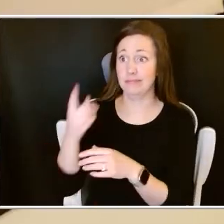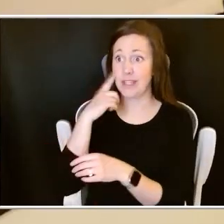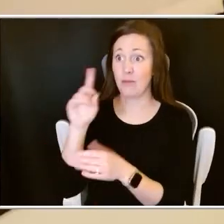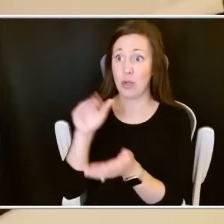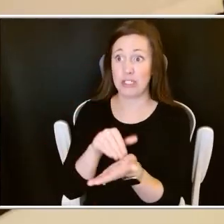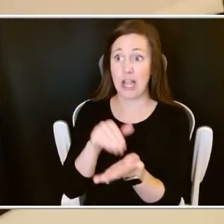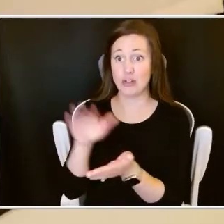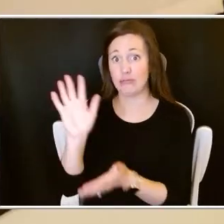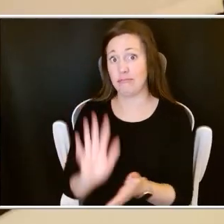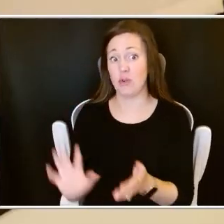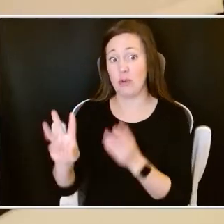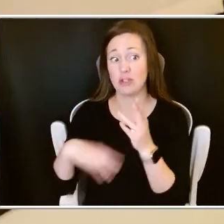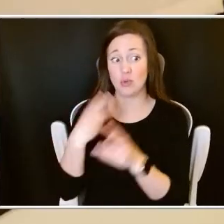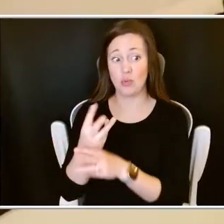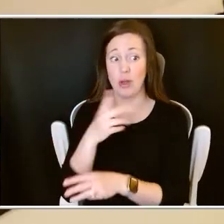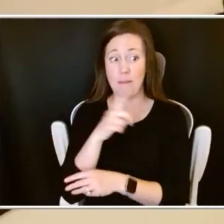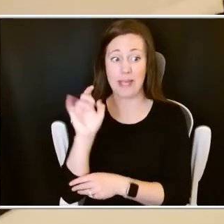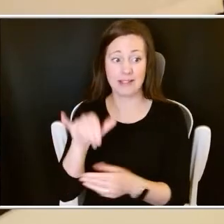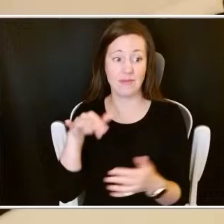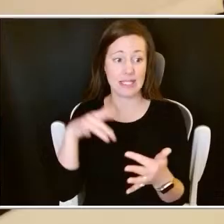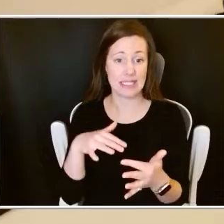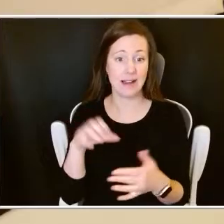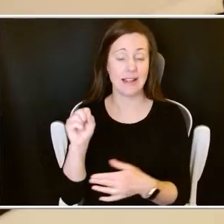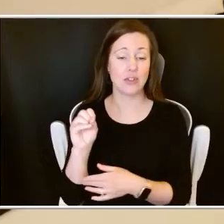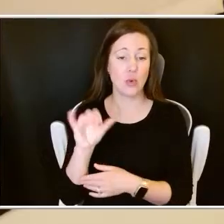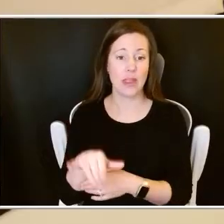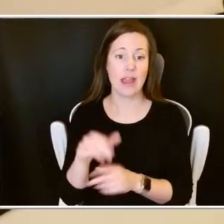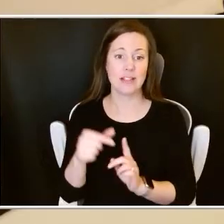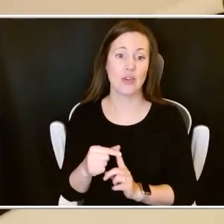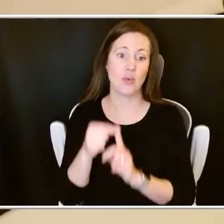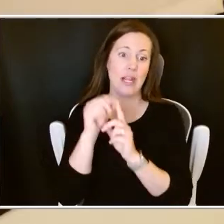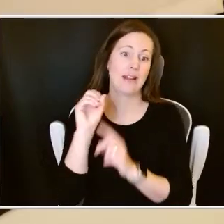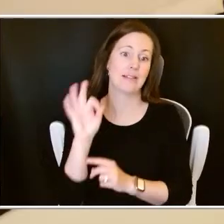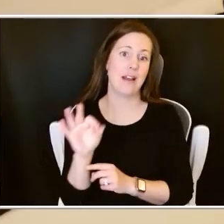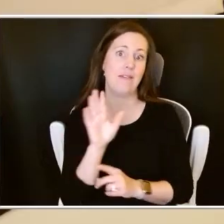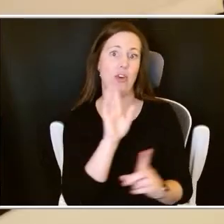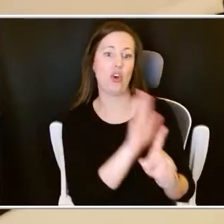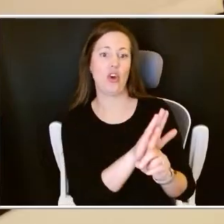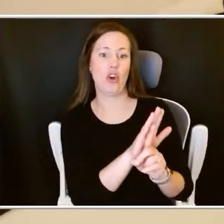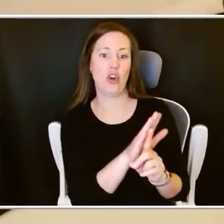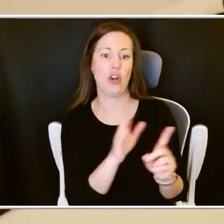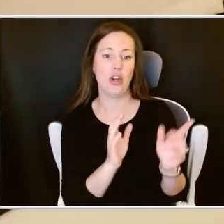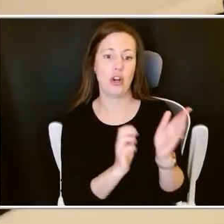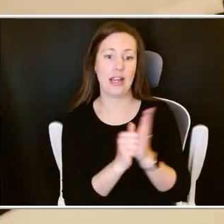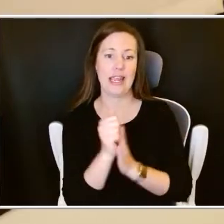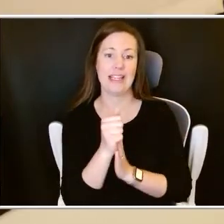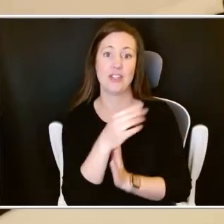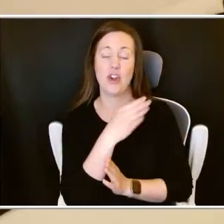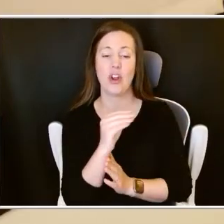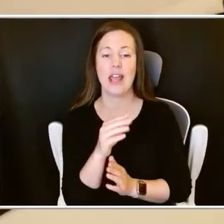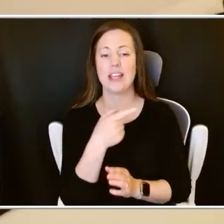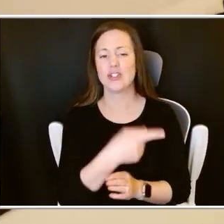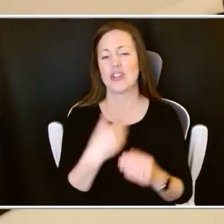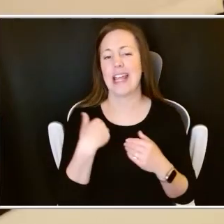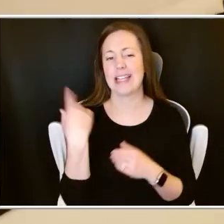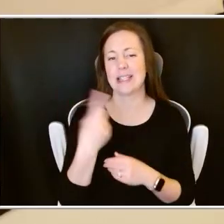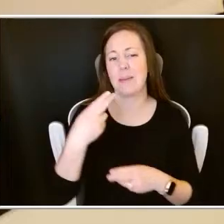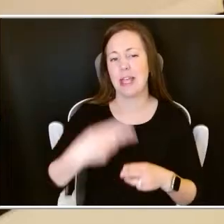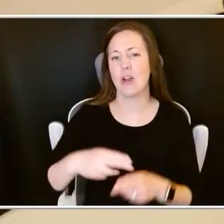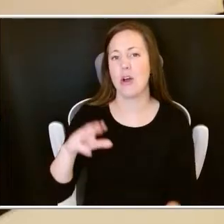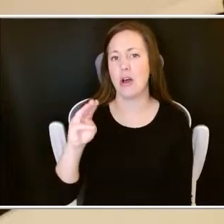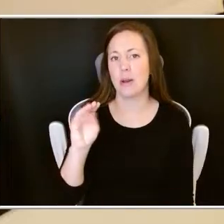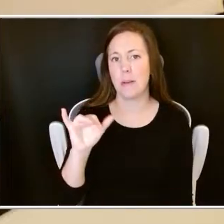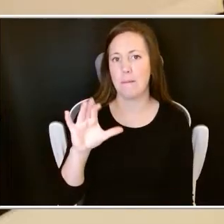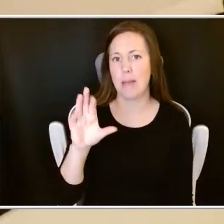world because of that study. So that's the uniqueness of her cancer, is that immune marker. She had something called microsatellite